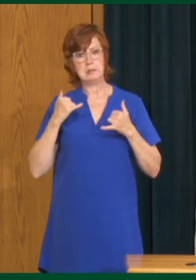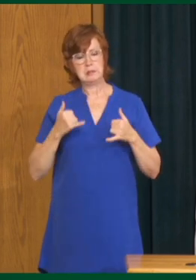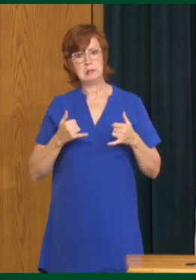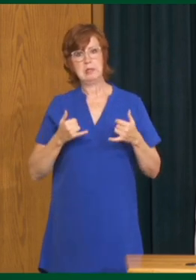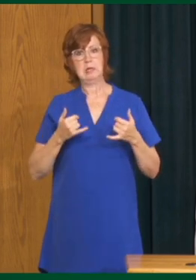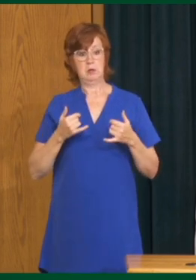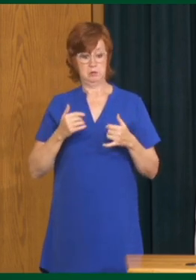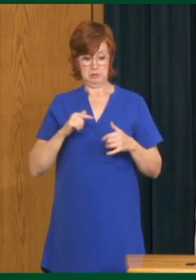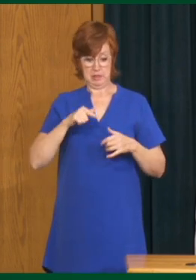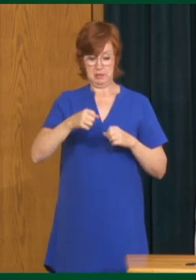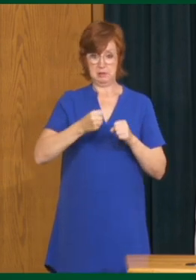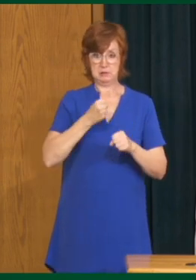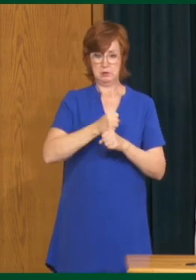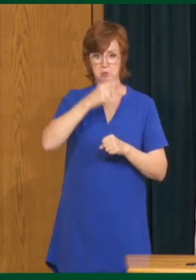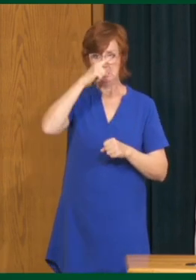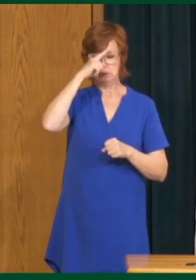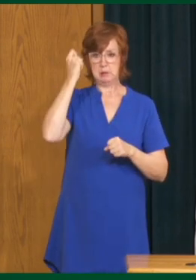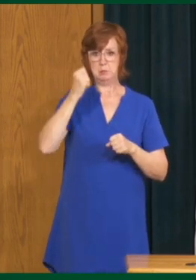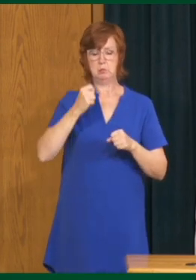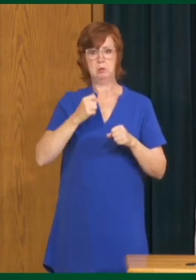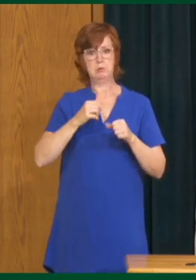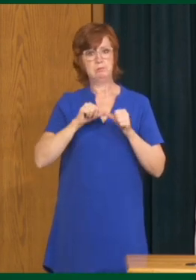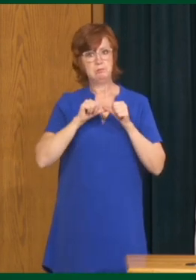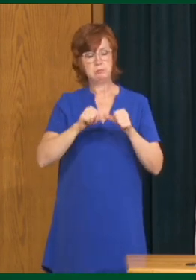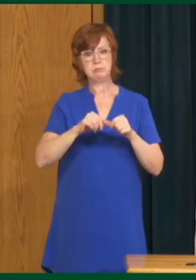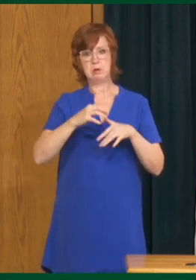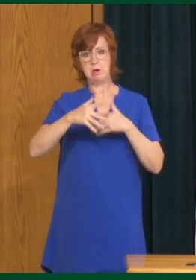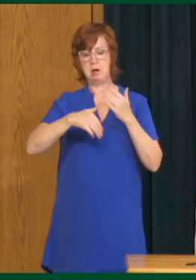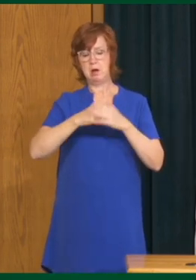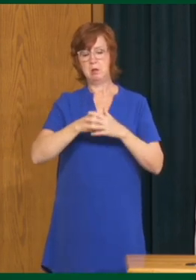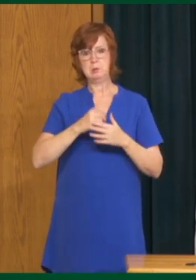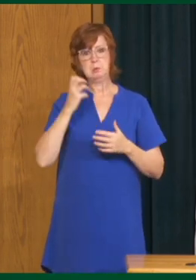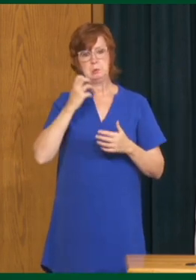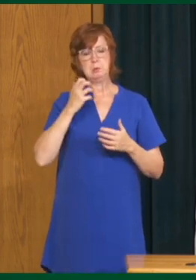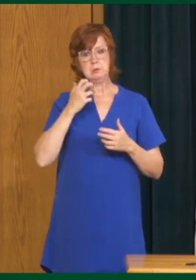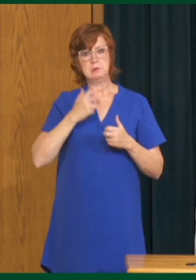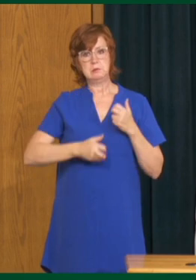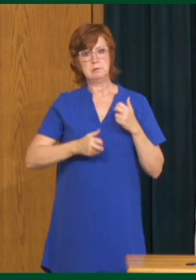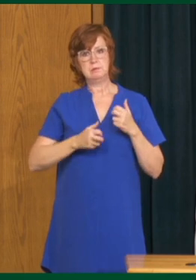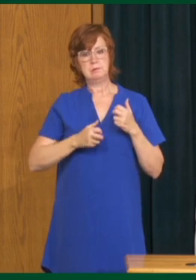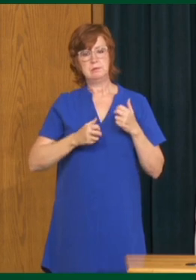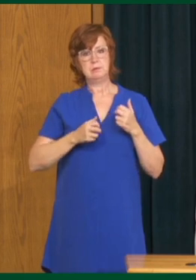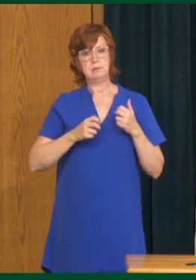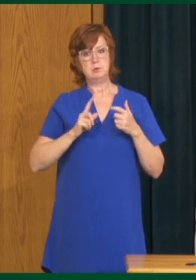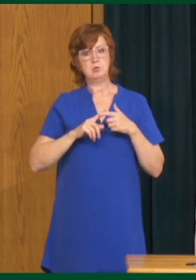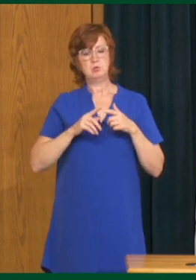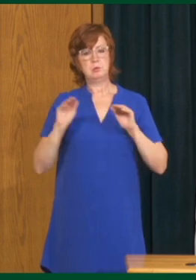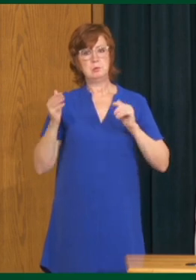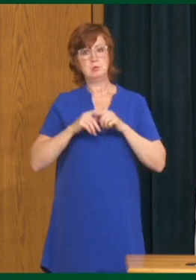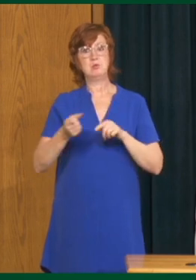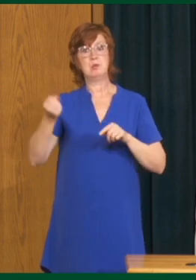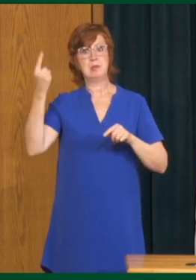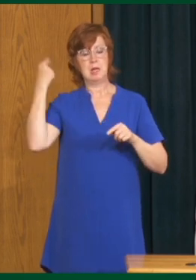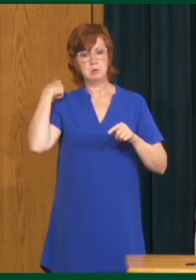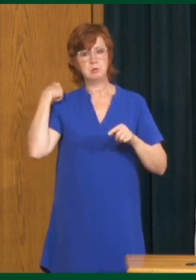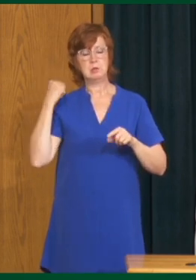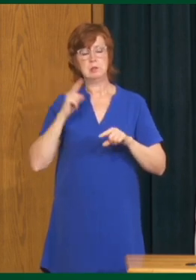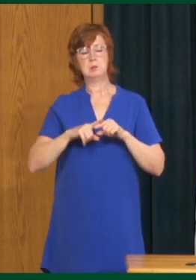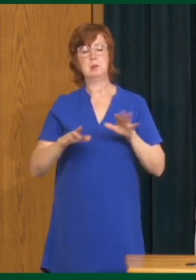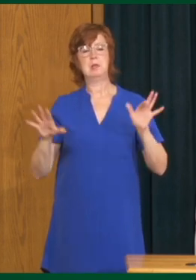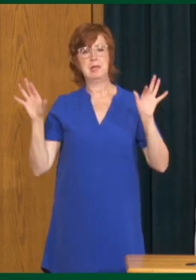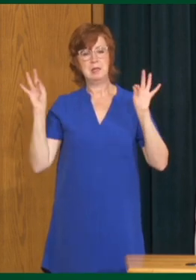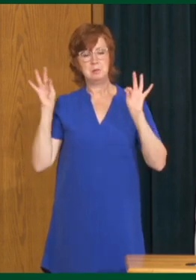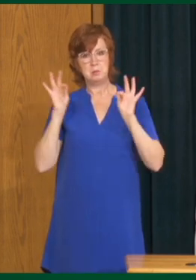we're reopening. A lot of those activities are now being allowed, but the expectation is that following